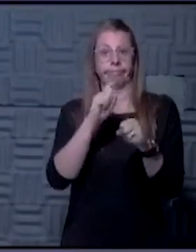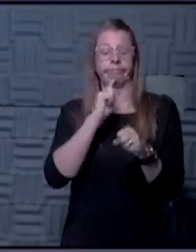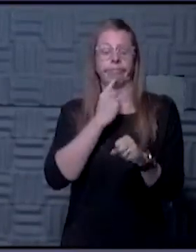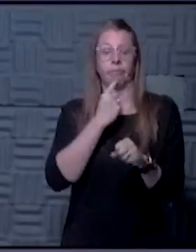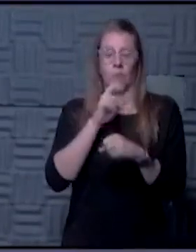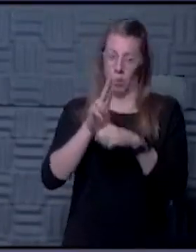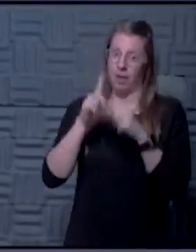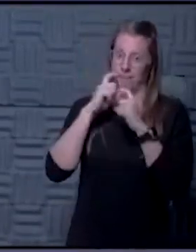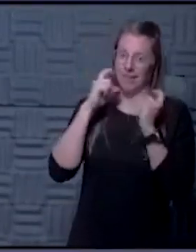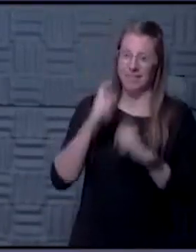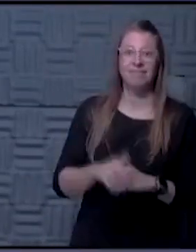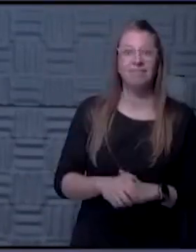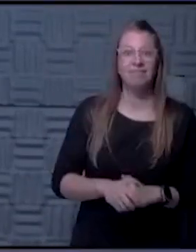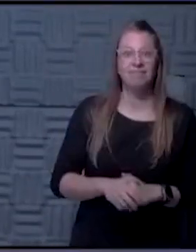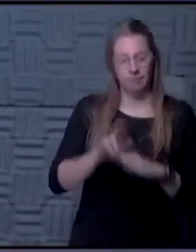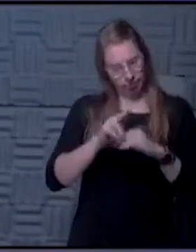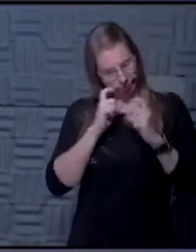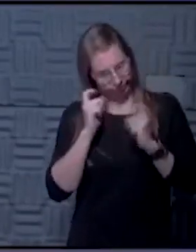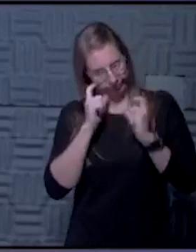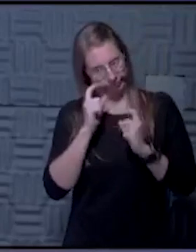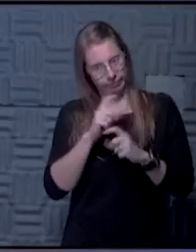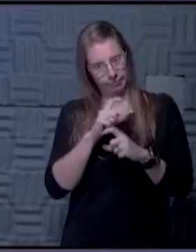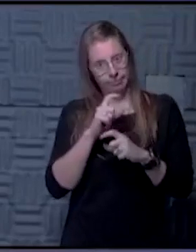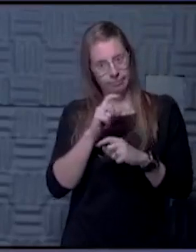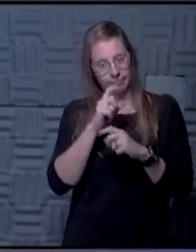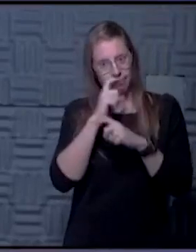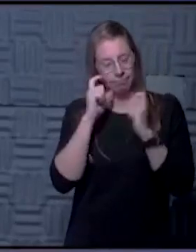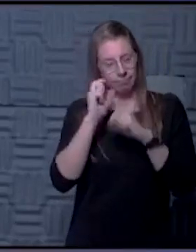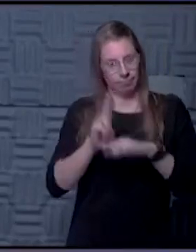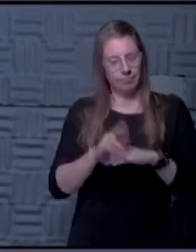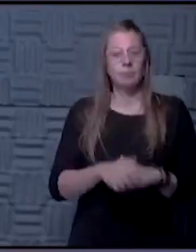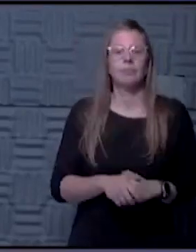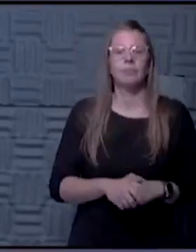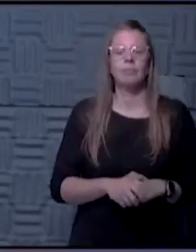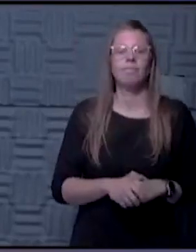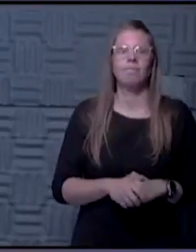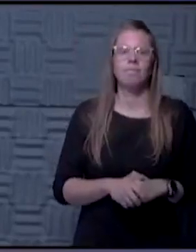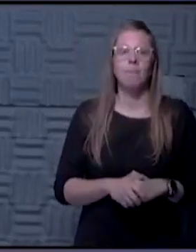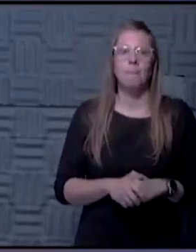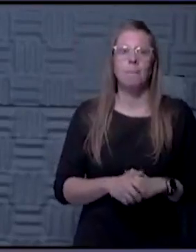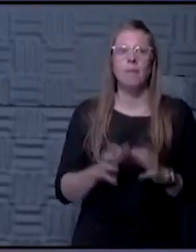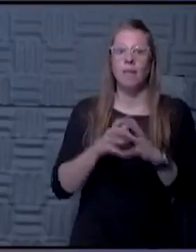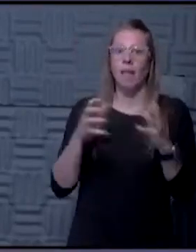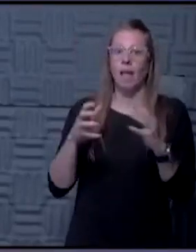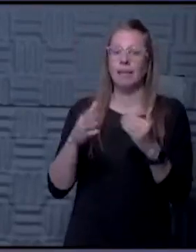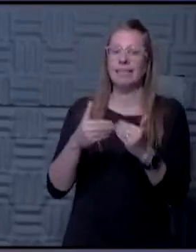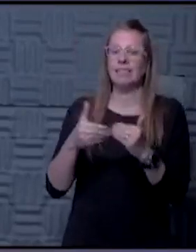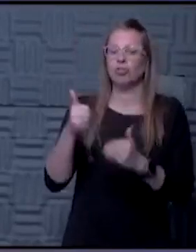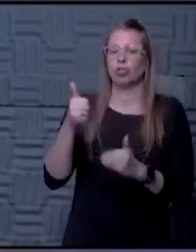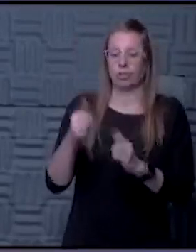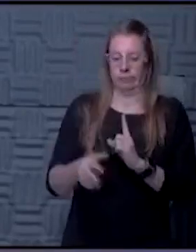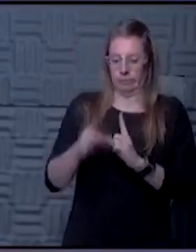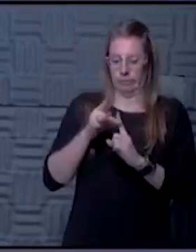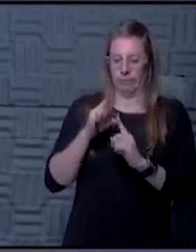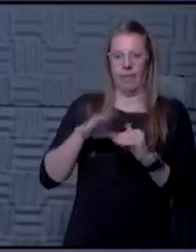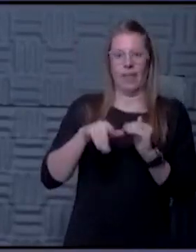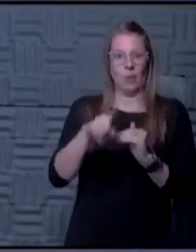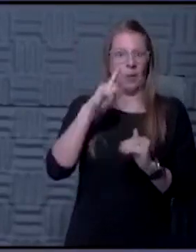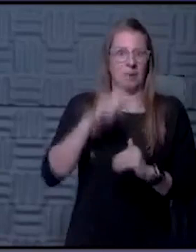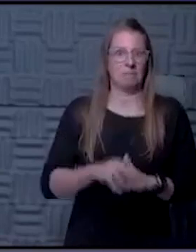mask. Wear your mask, wear your mask. It's a lot easier to get than you